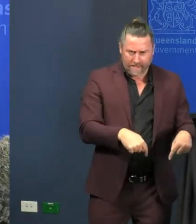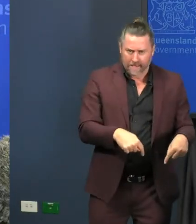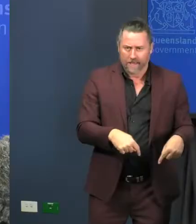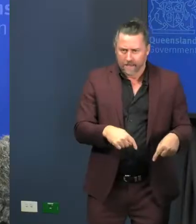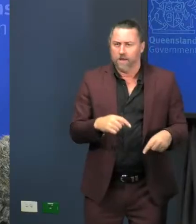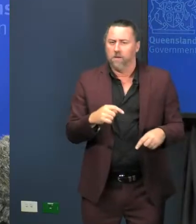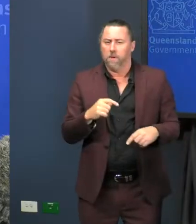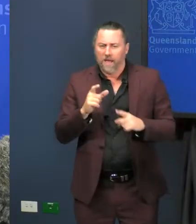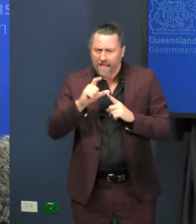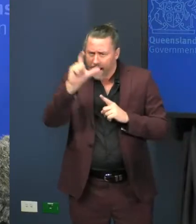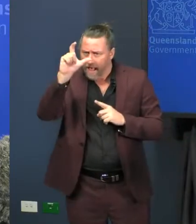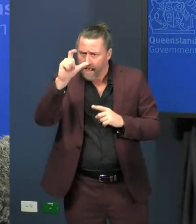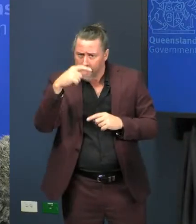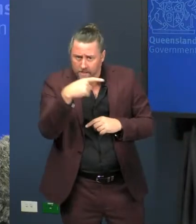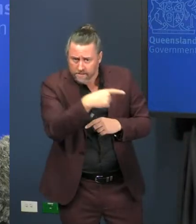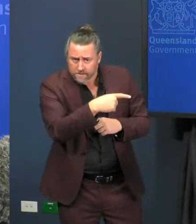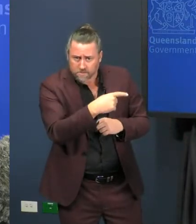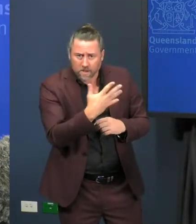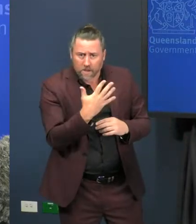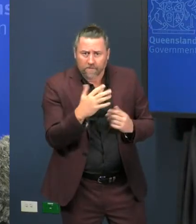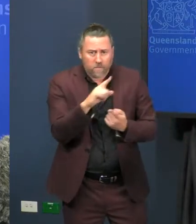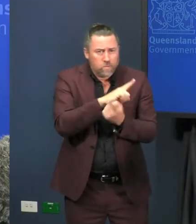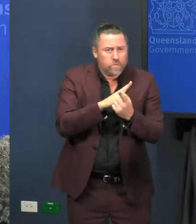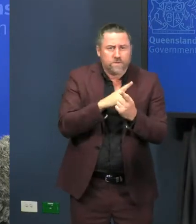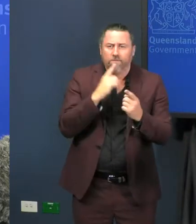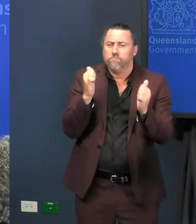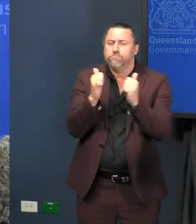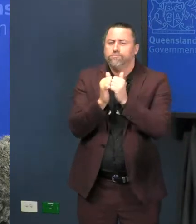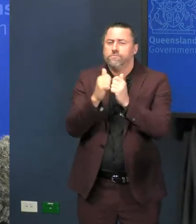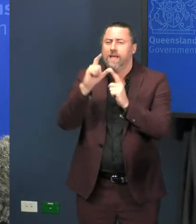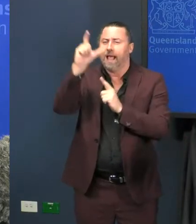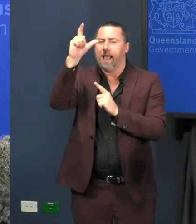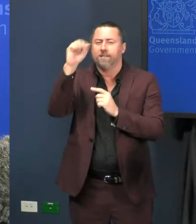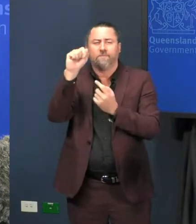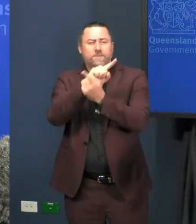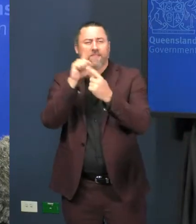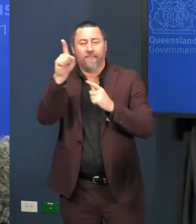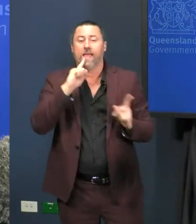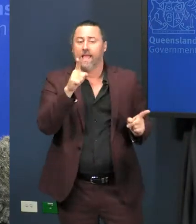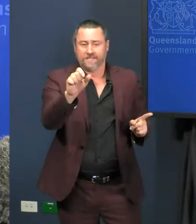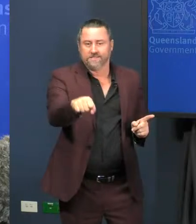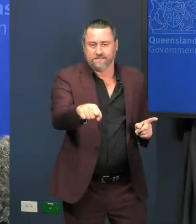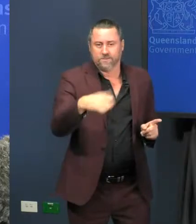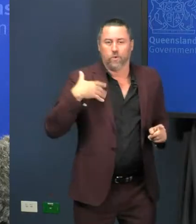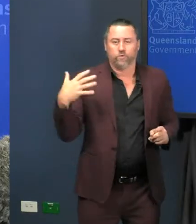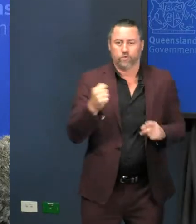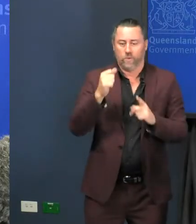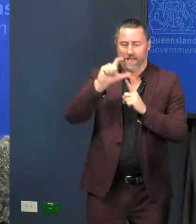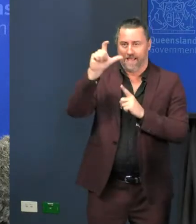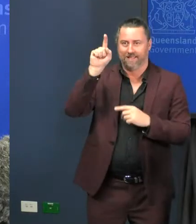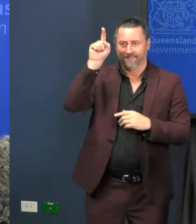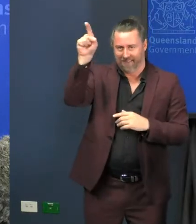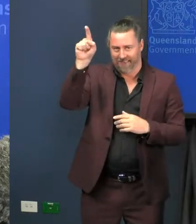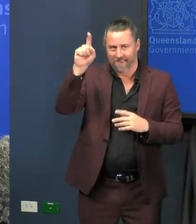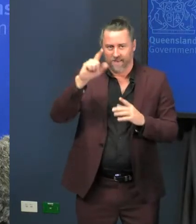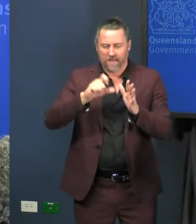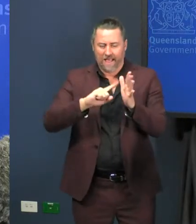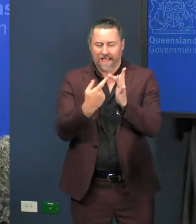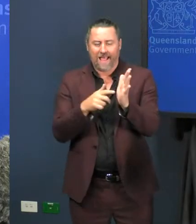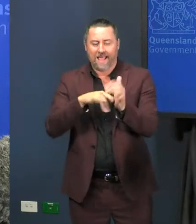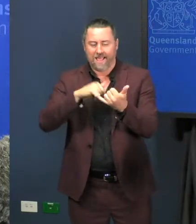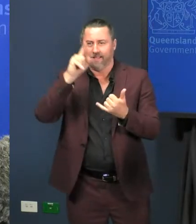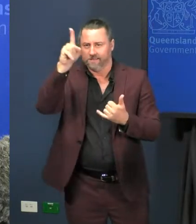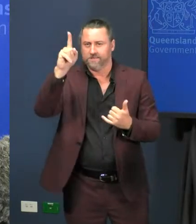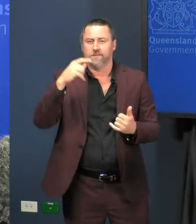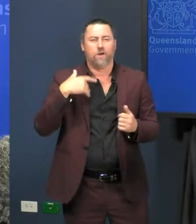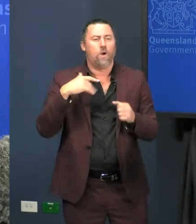the latest stuff. You reschedule a meeting with Yeah, the community there? thanks. No, good question. The answer is absolutely. And I've spoken to our member